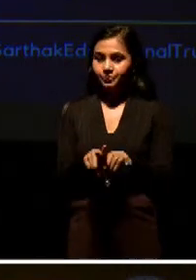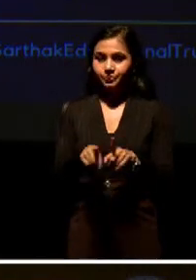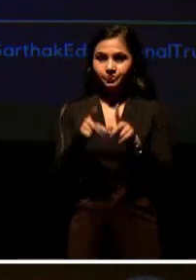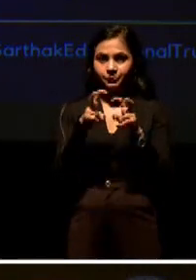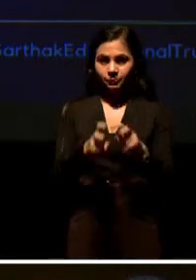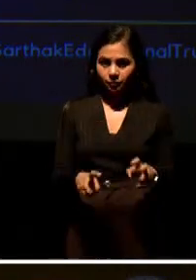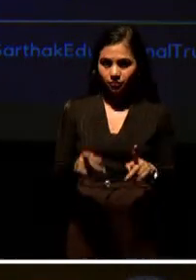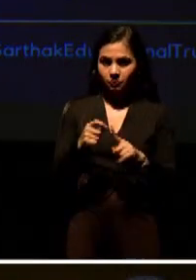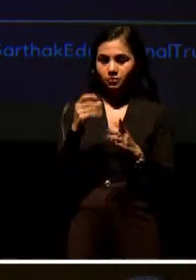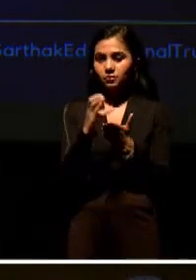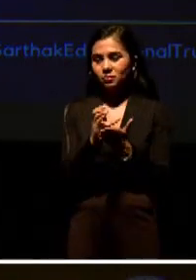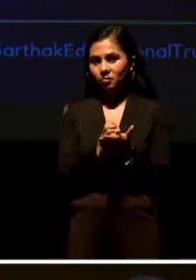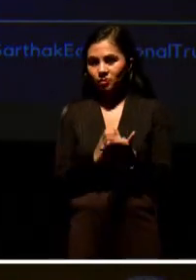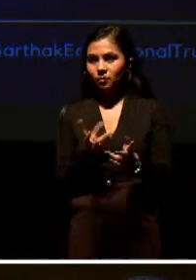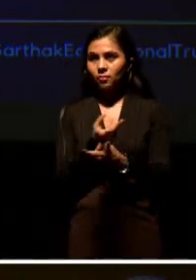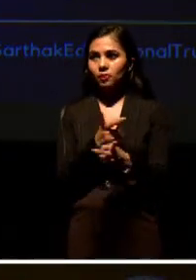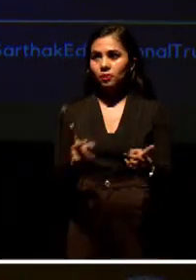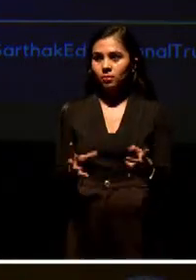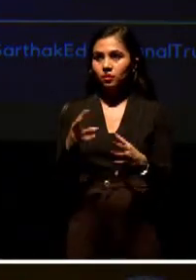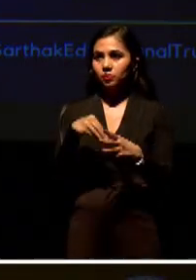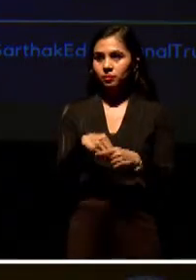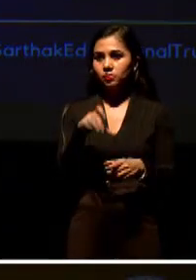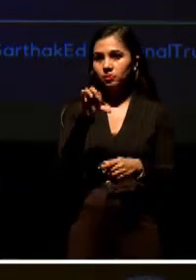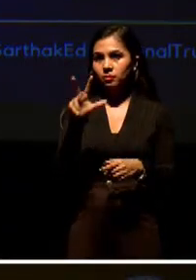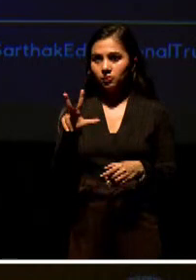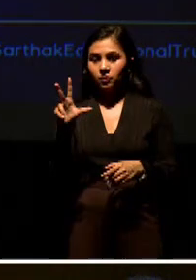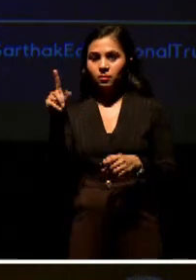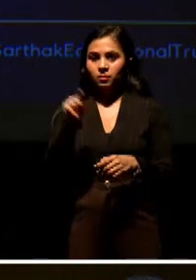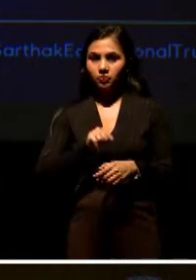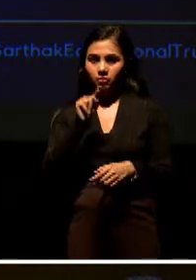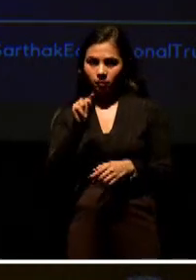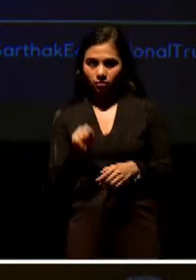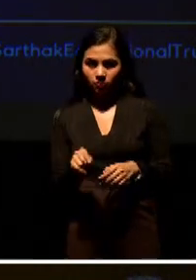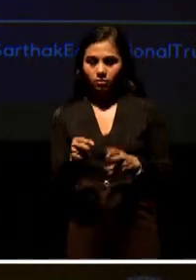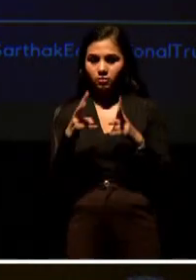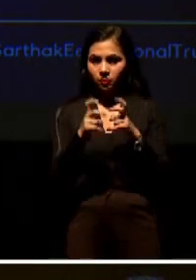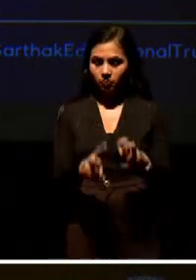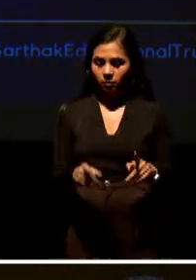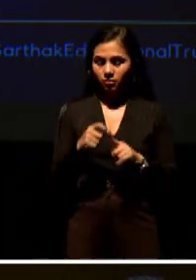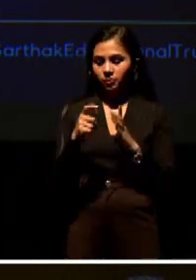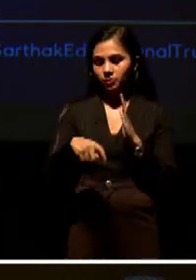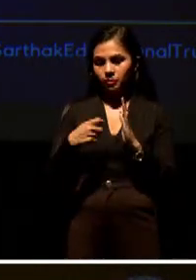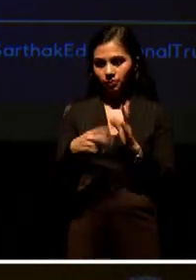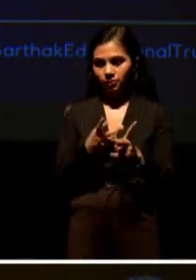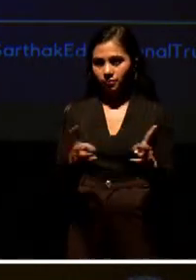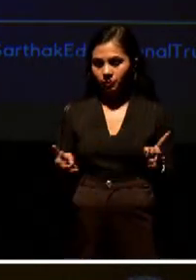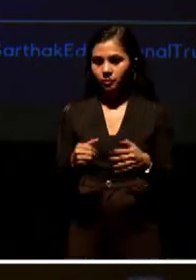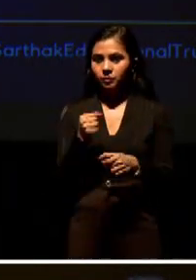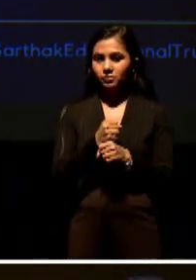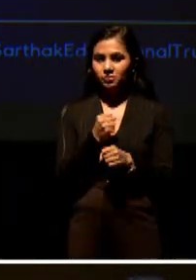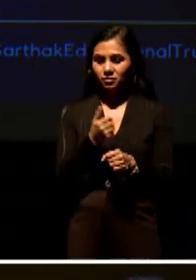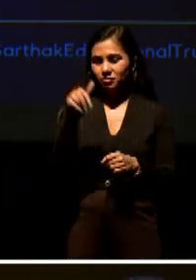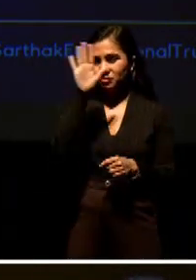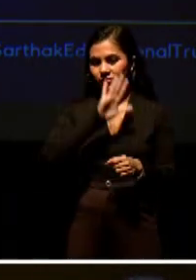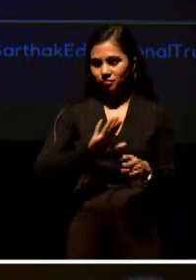today, most of the research in fact, I would say 98% research programs in this area are funded by the government of India. So you must